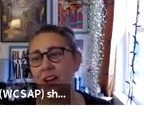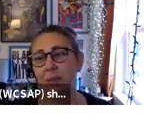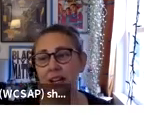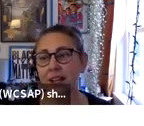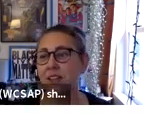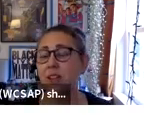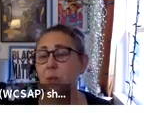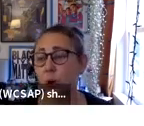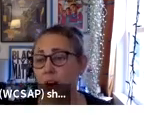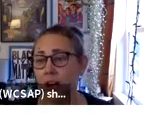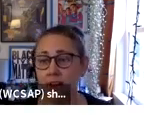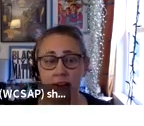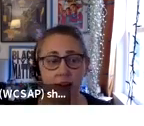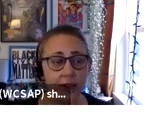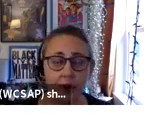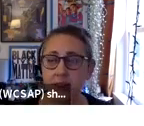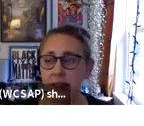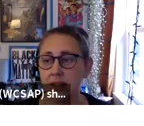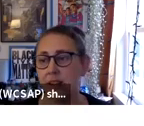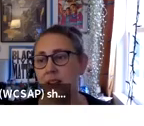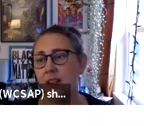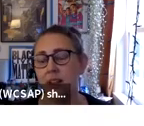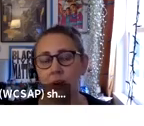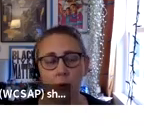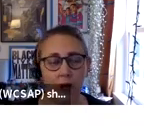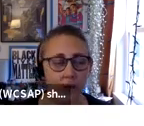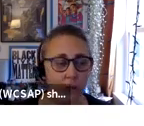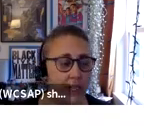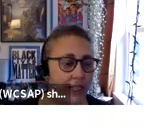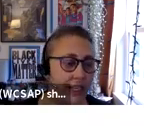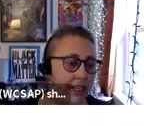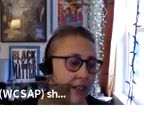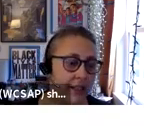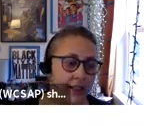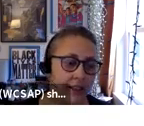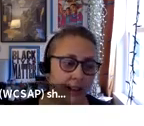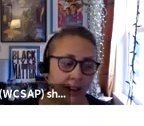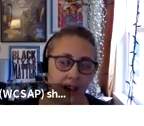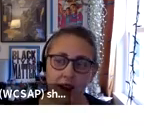all coming to this work and this learning process with really